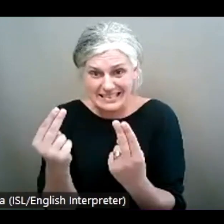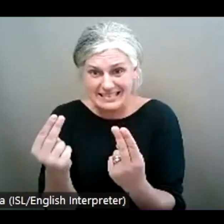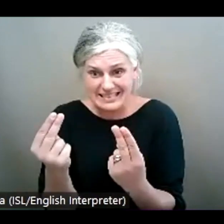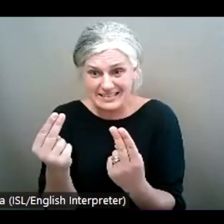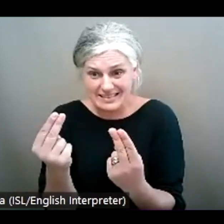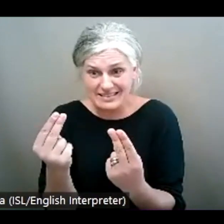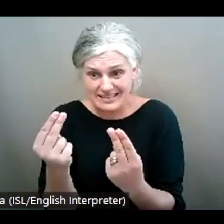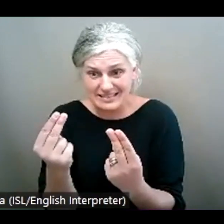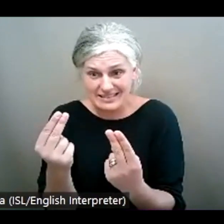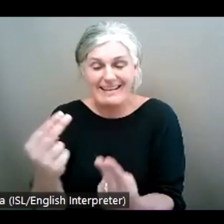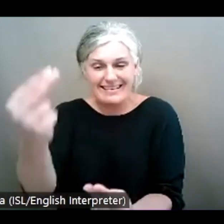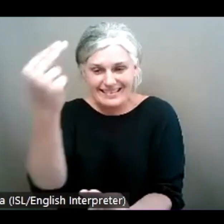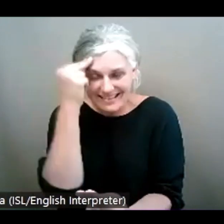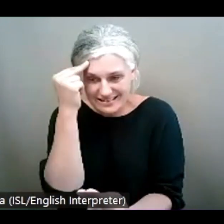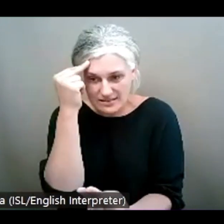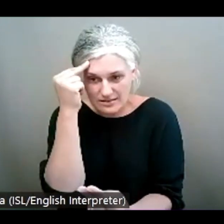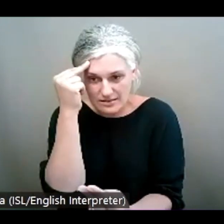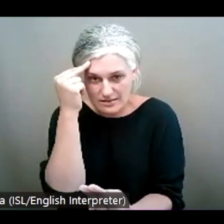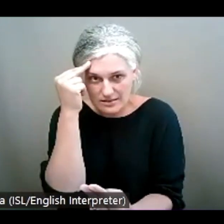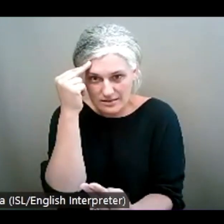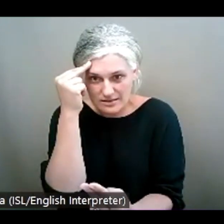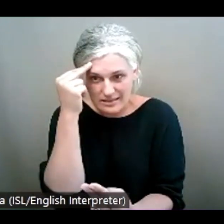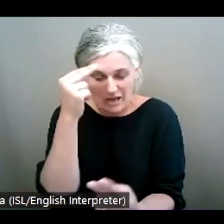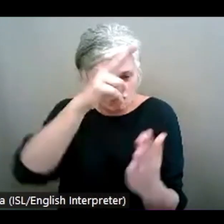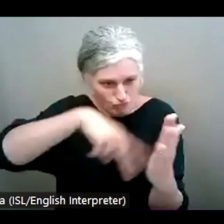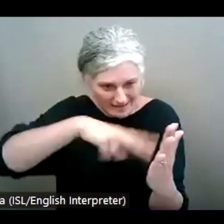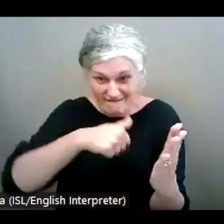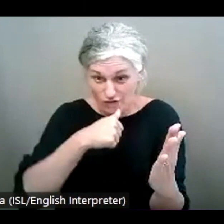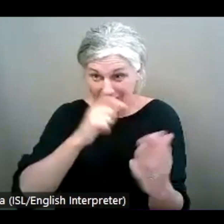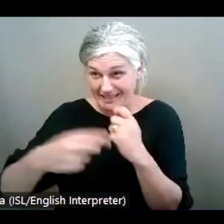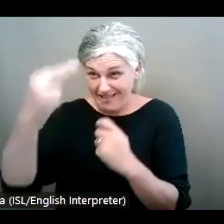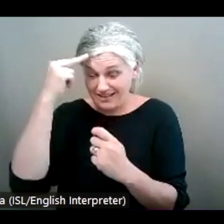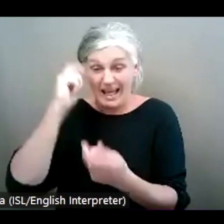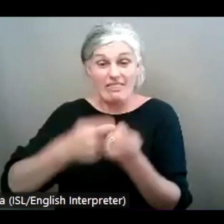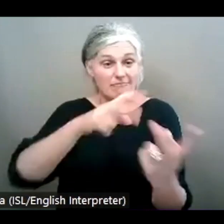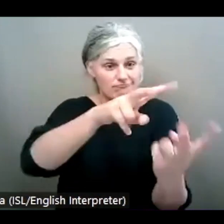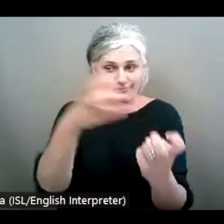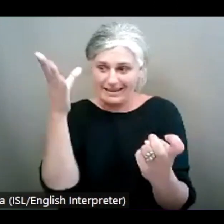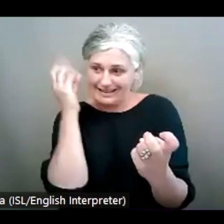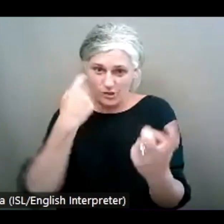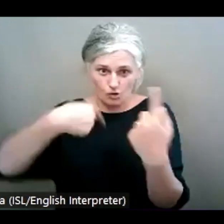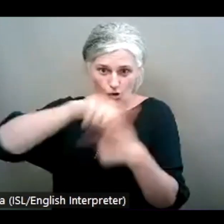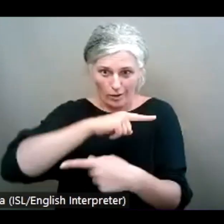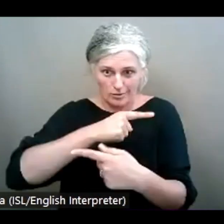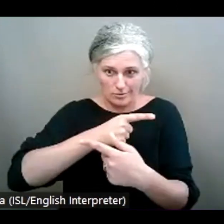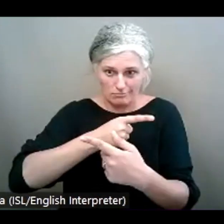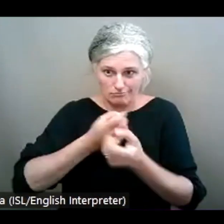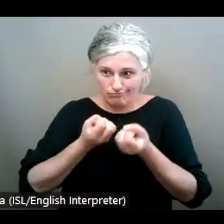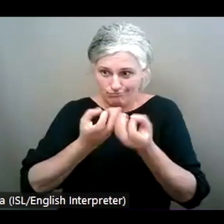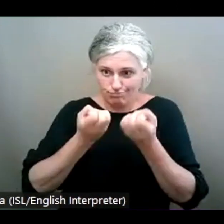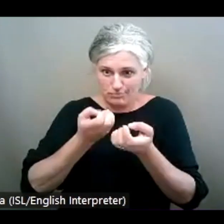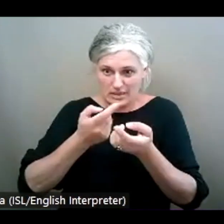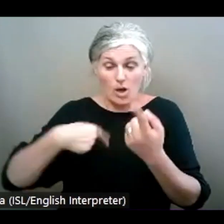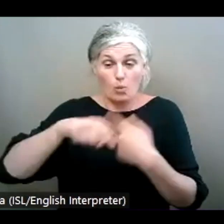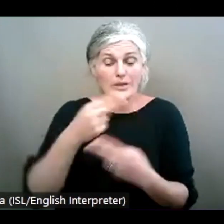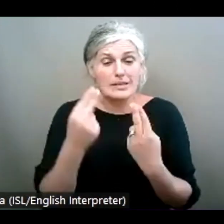and understand it and like listen to us. We know what's best and we want to work